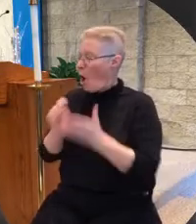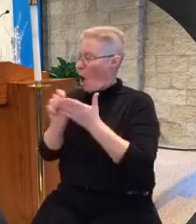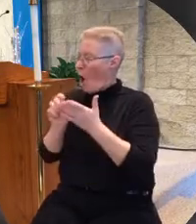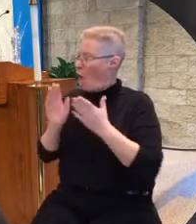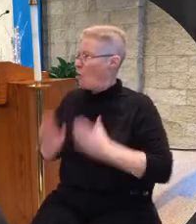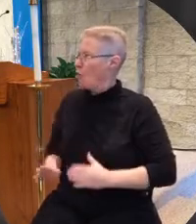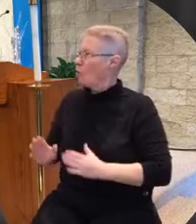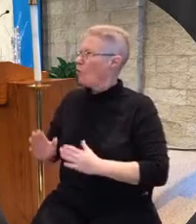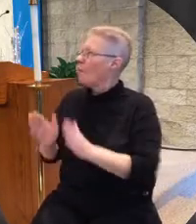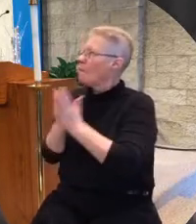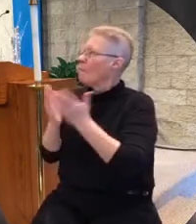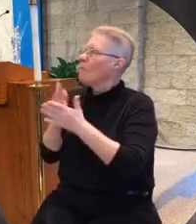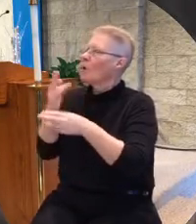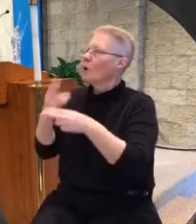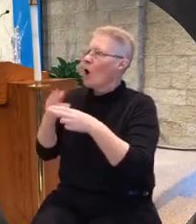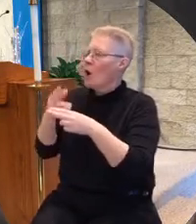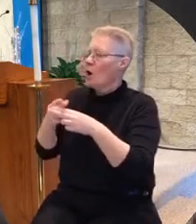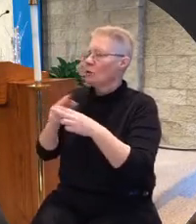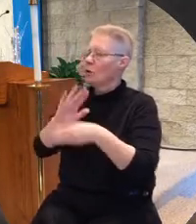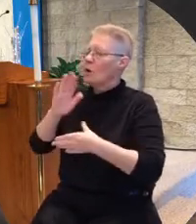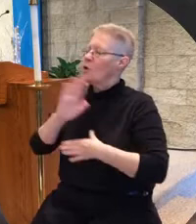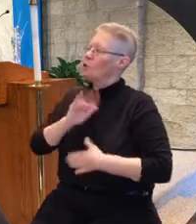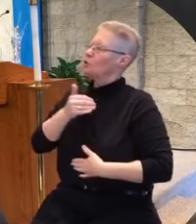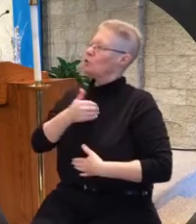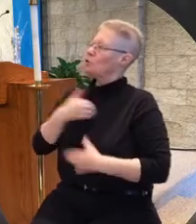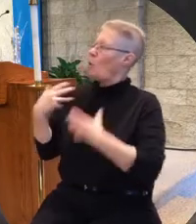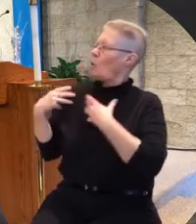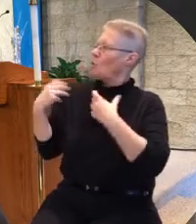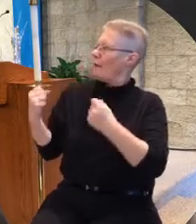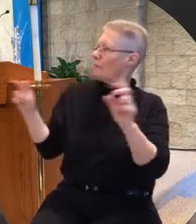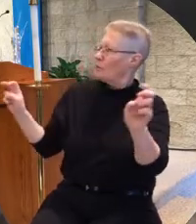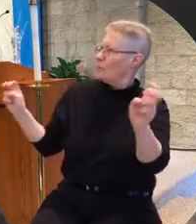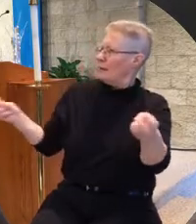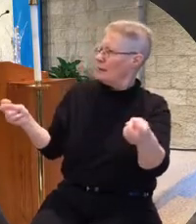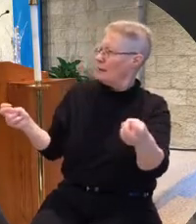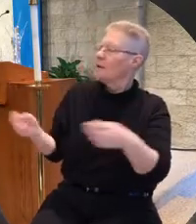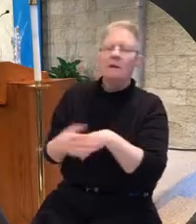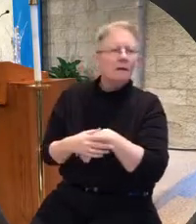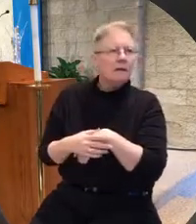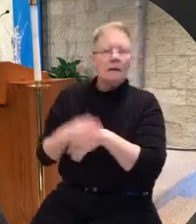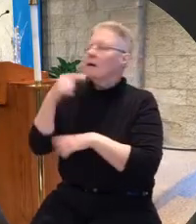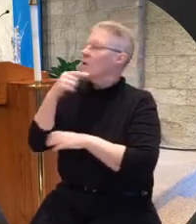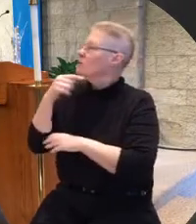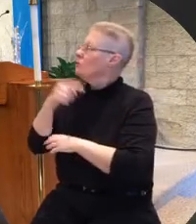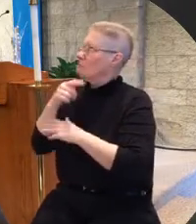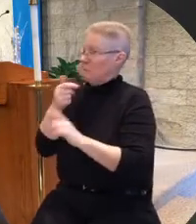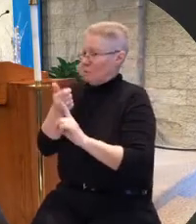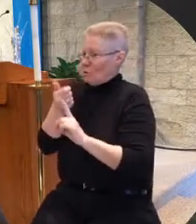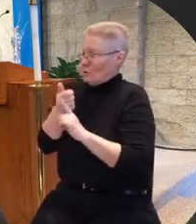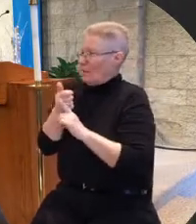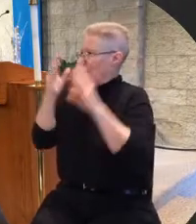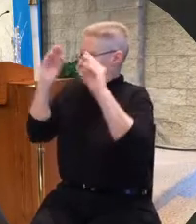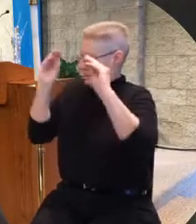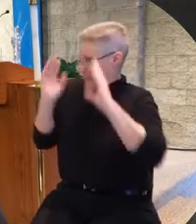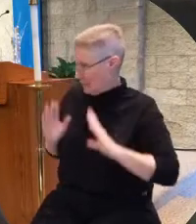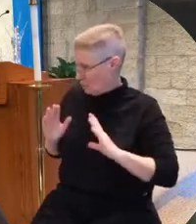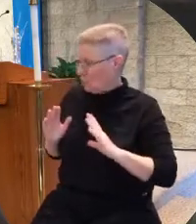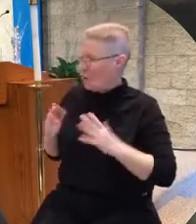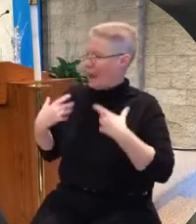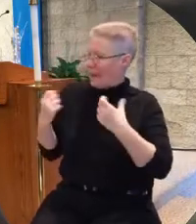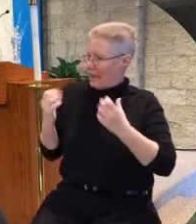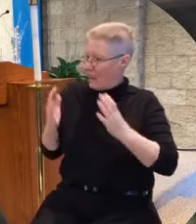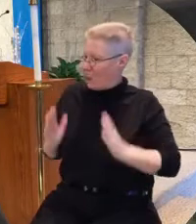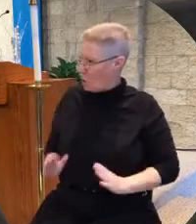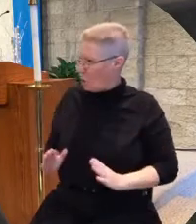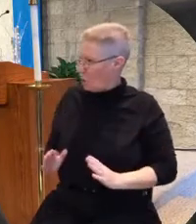12 Keys to Healing Dependency. She's a teacher, a healer, recording artist, and former addict